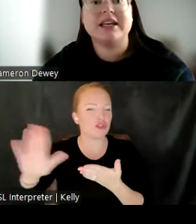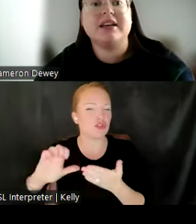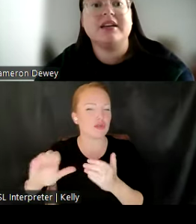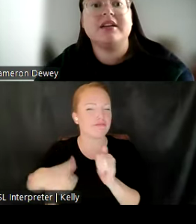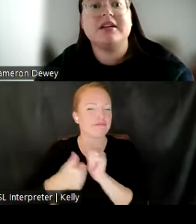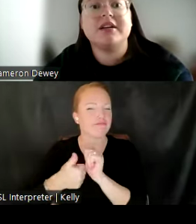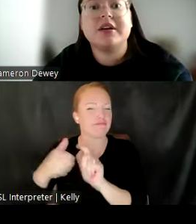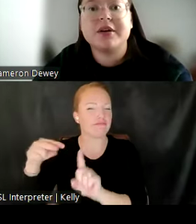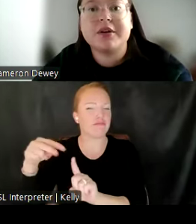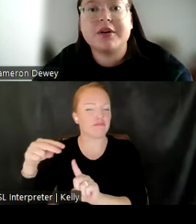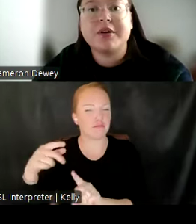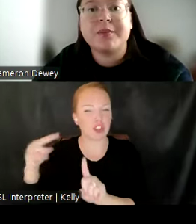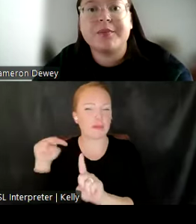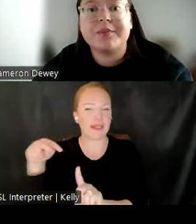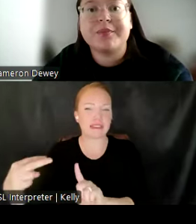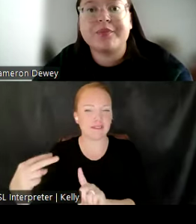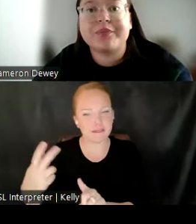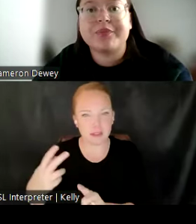misled.